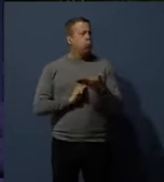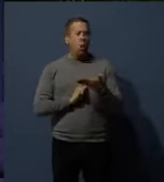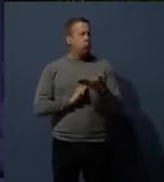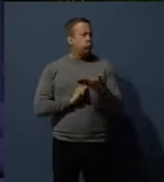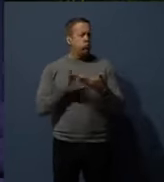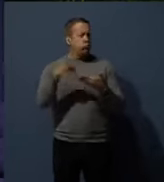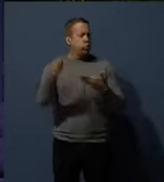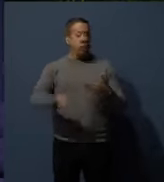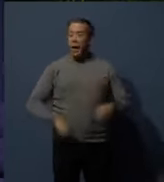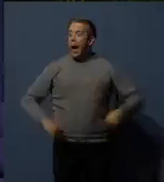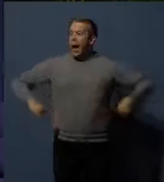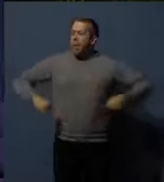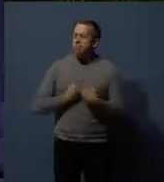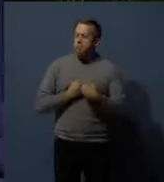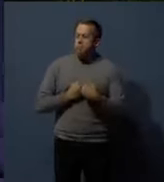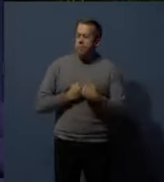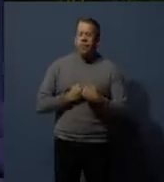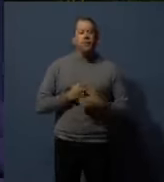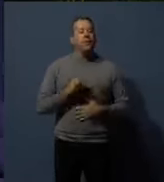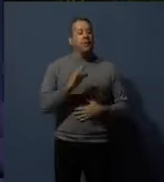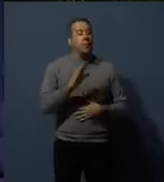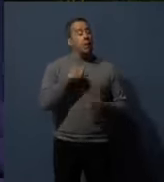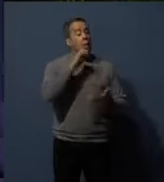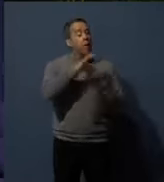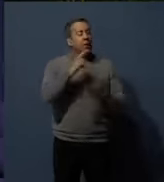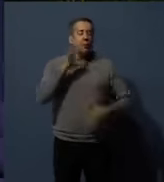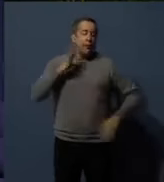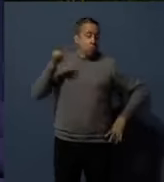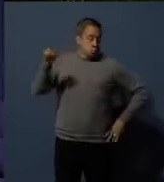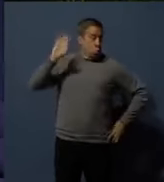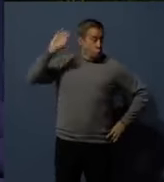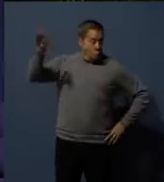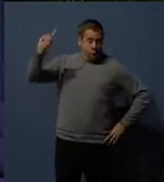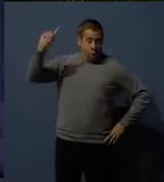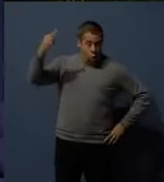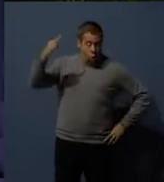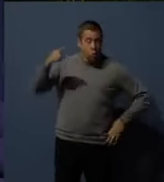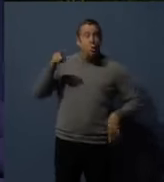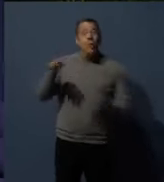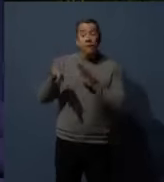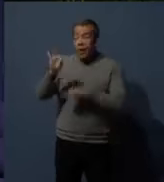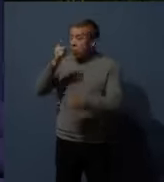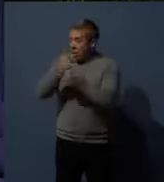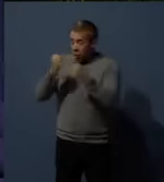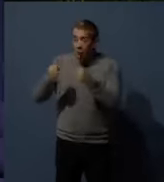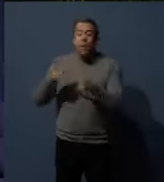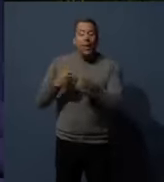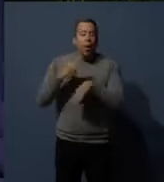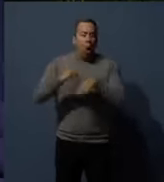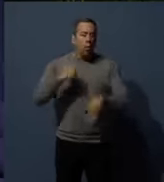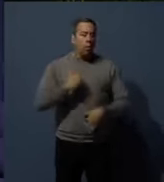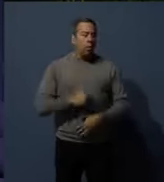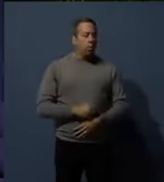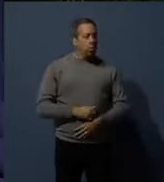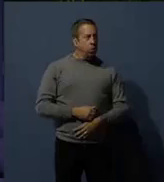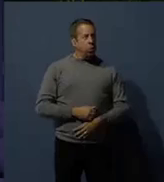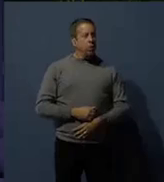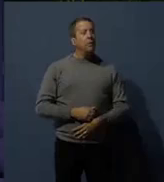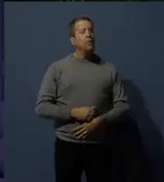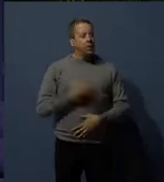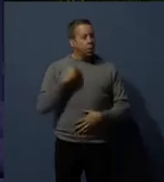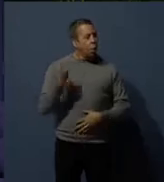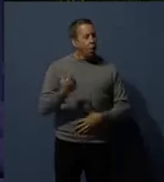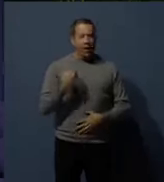frustrated. So she says, when you find the car and the color with everything in it, then let me know and we'll go look at it. That's how we do it. But you deal